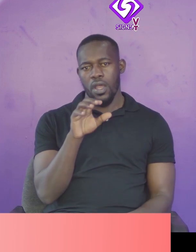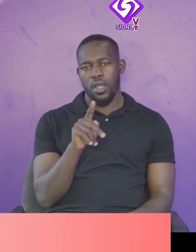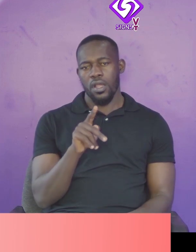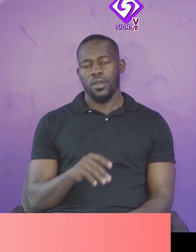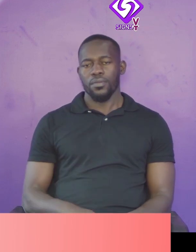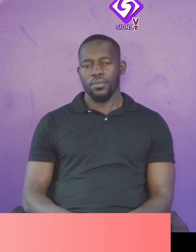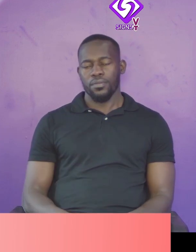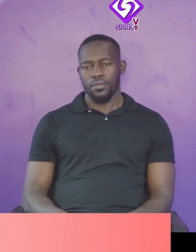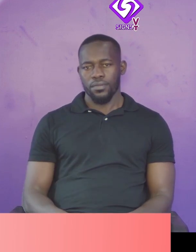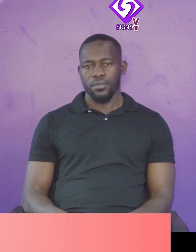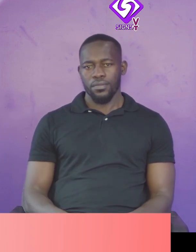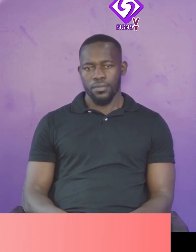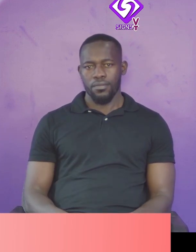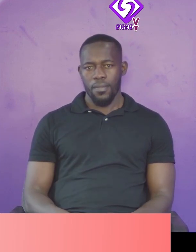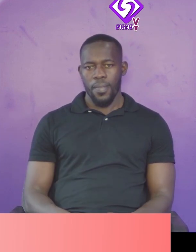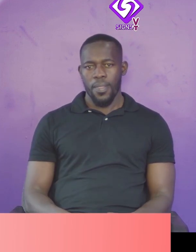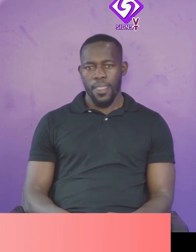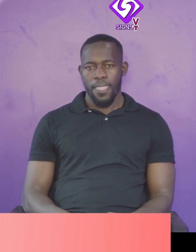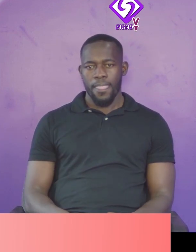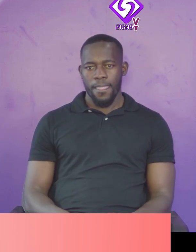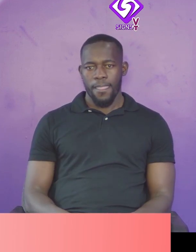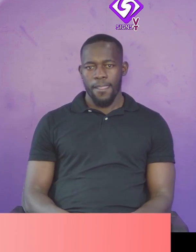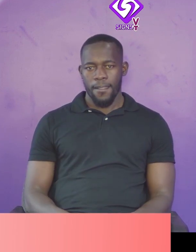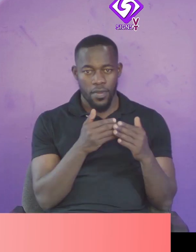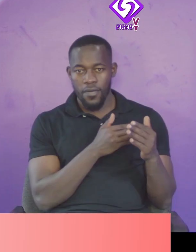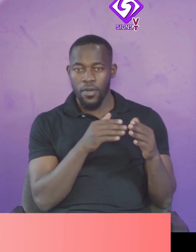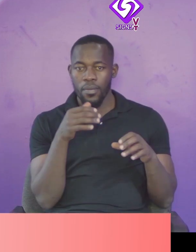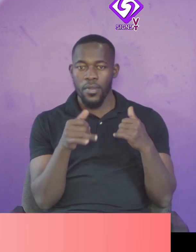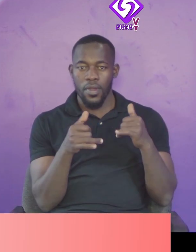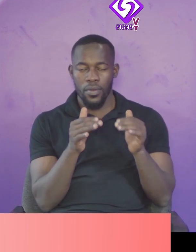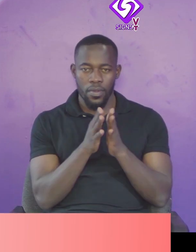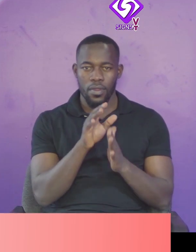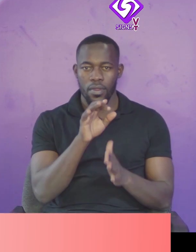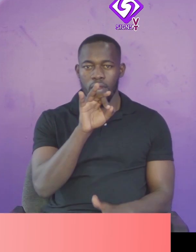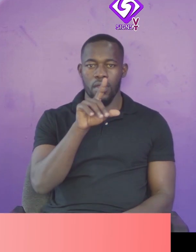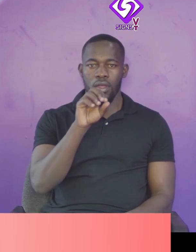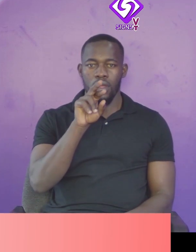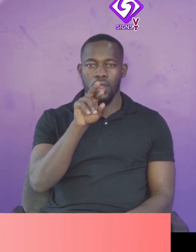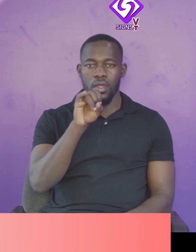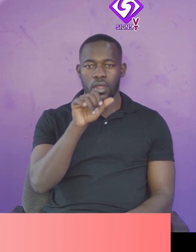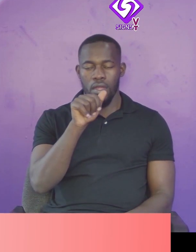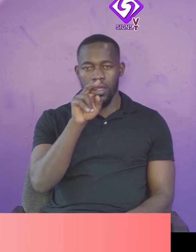Yeah. Yes, and we've talked about that on that win.